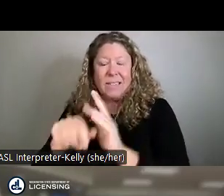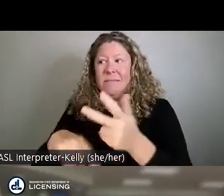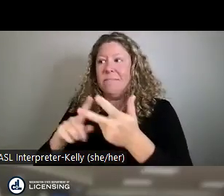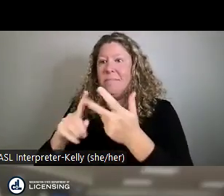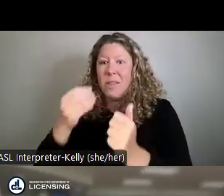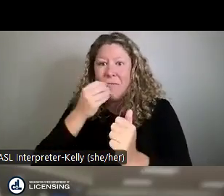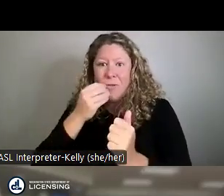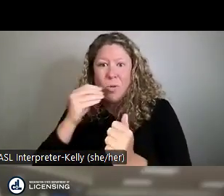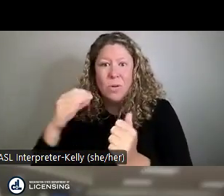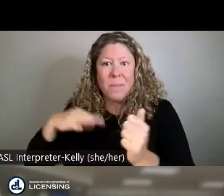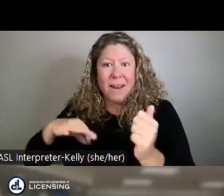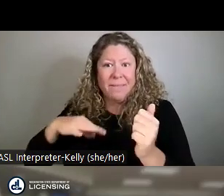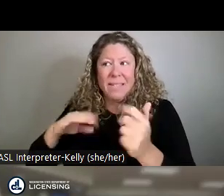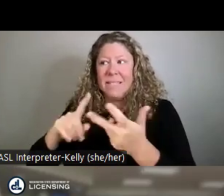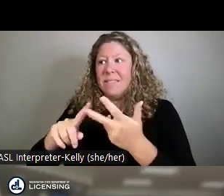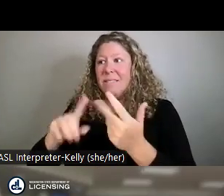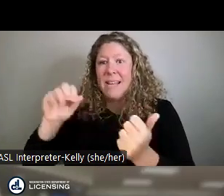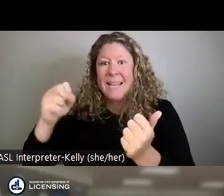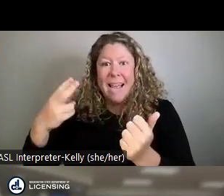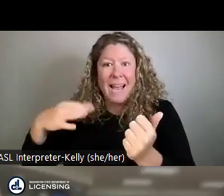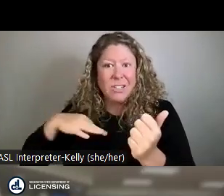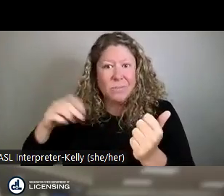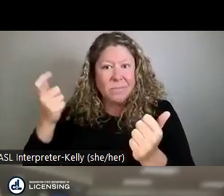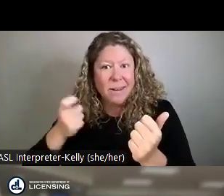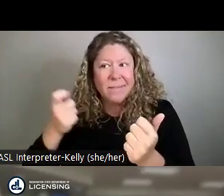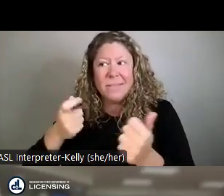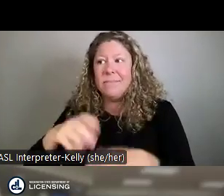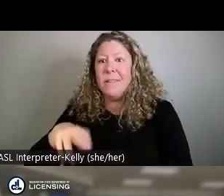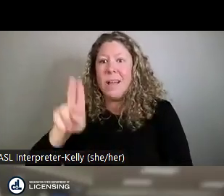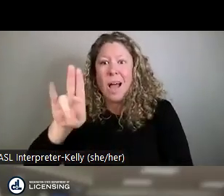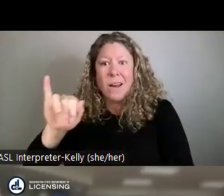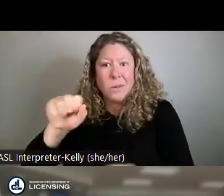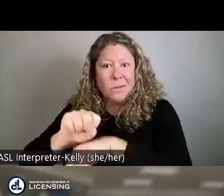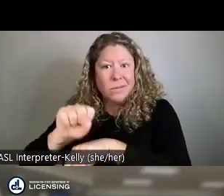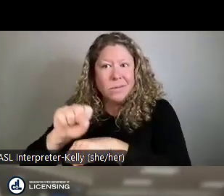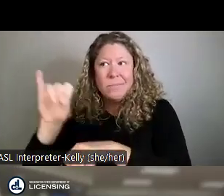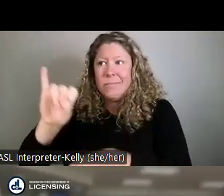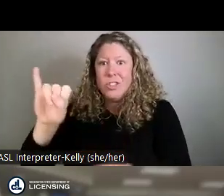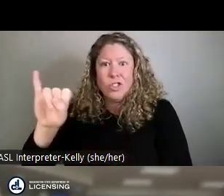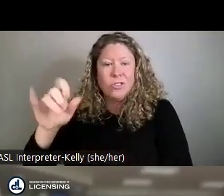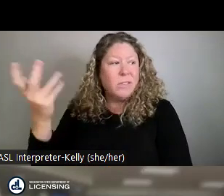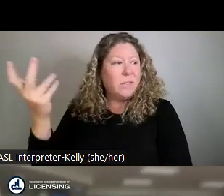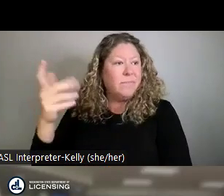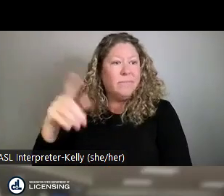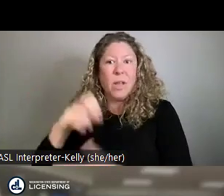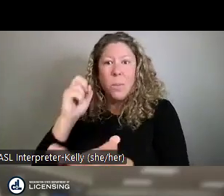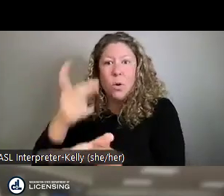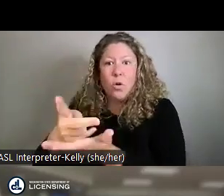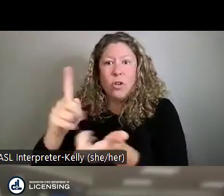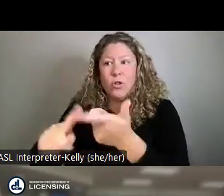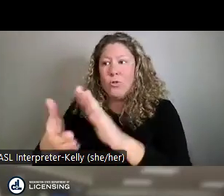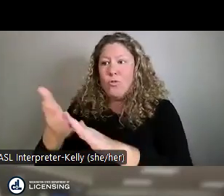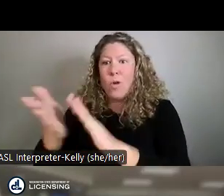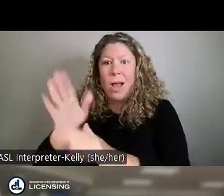cash benefits and unemployment insurance and approvals to open and run and operate businesses